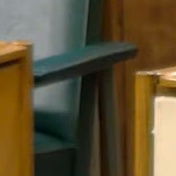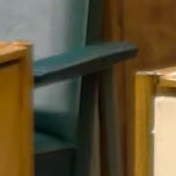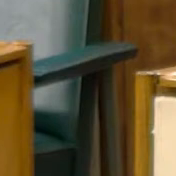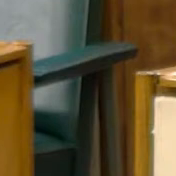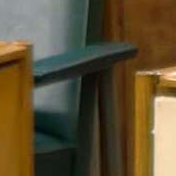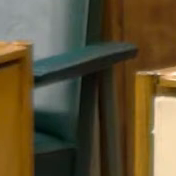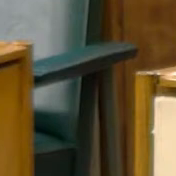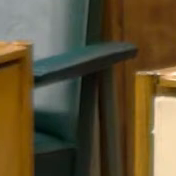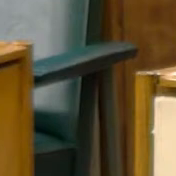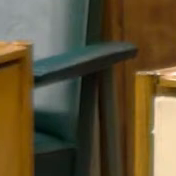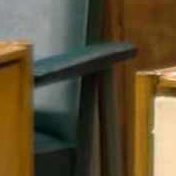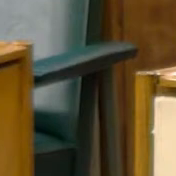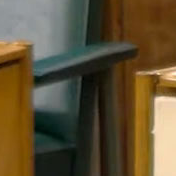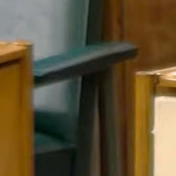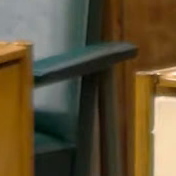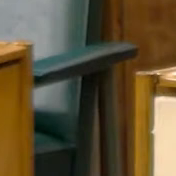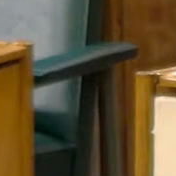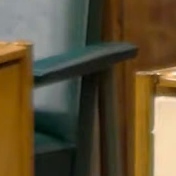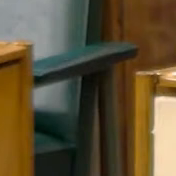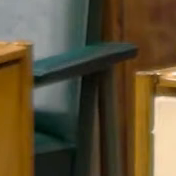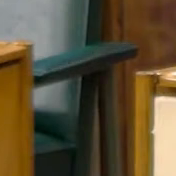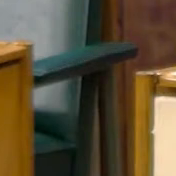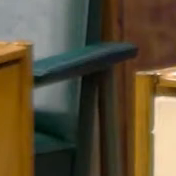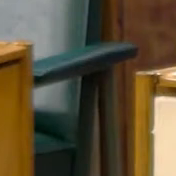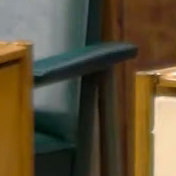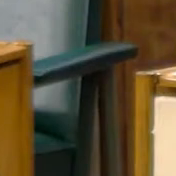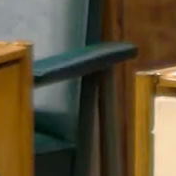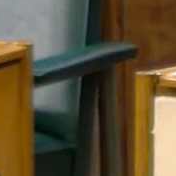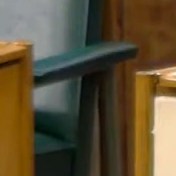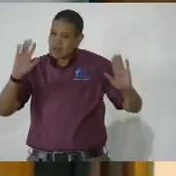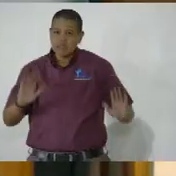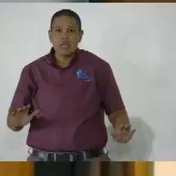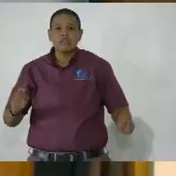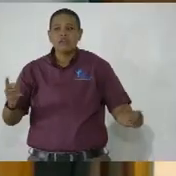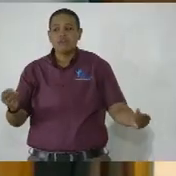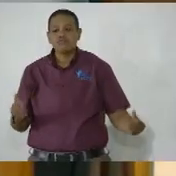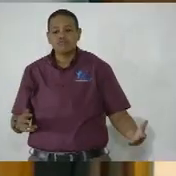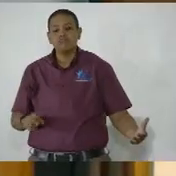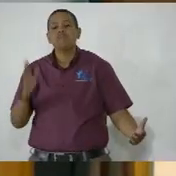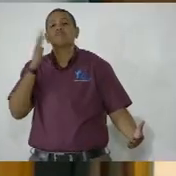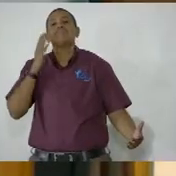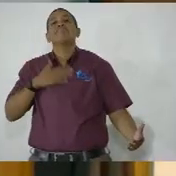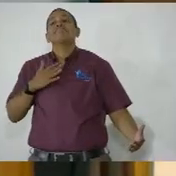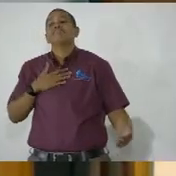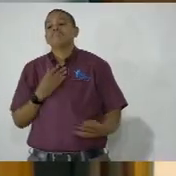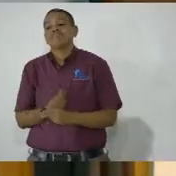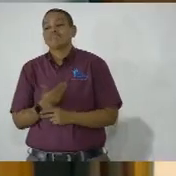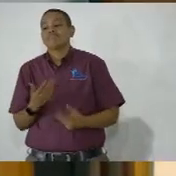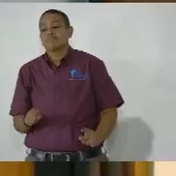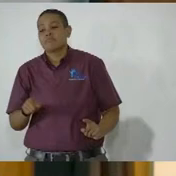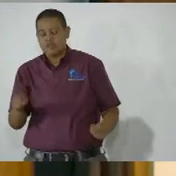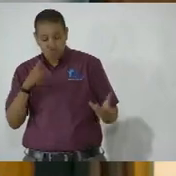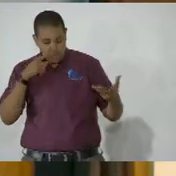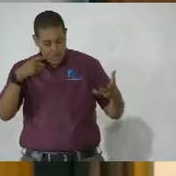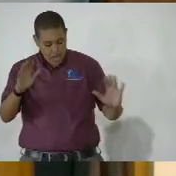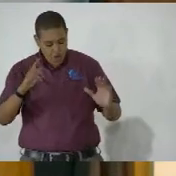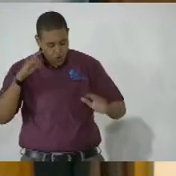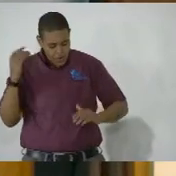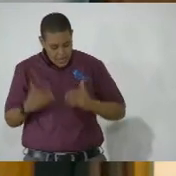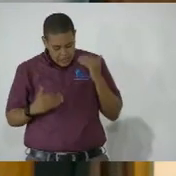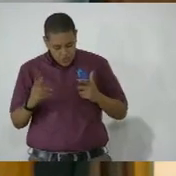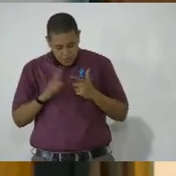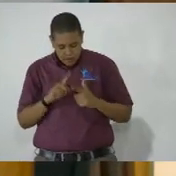to get a letter of administration within 3 months is fantastic. So, Madam Speaker, this is allowing the execution